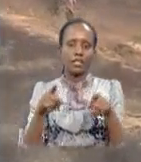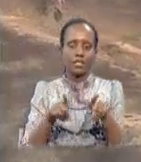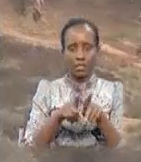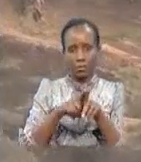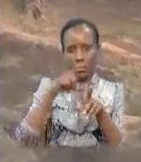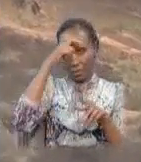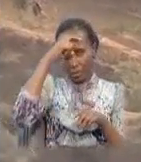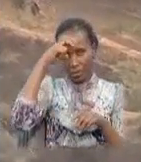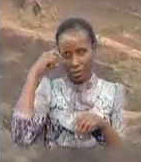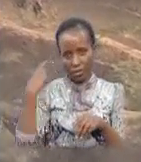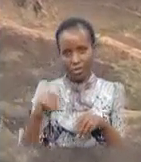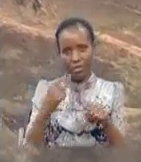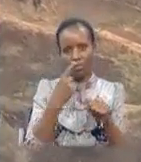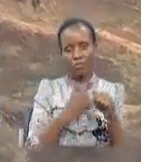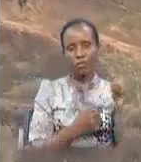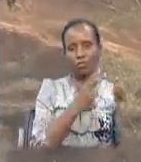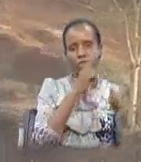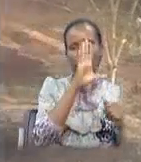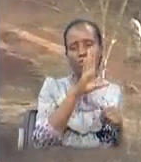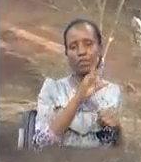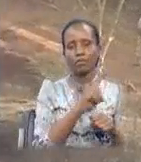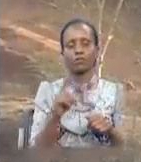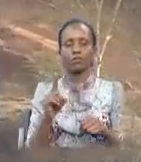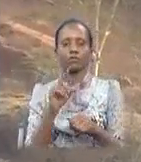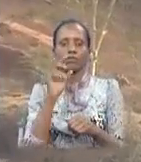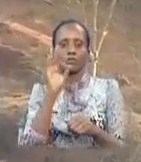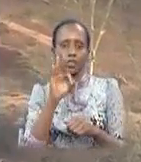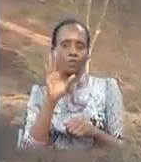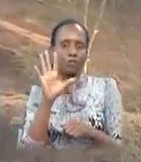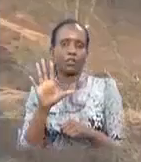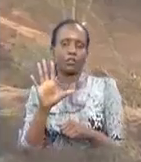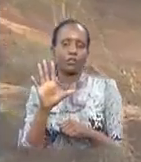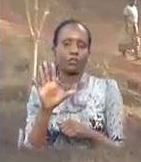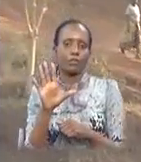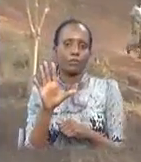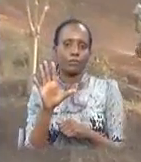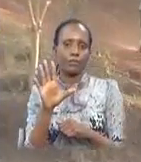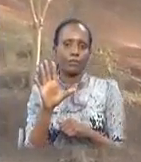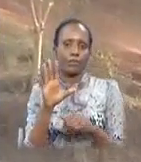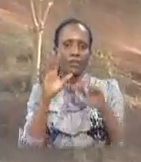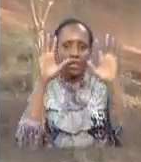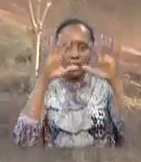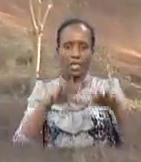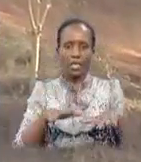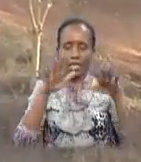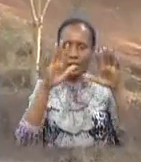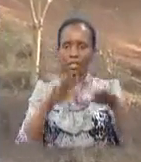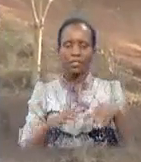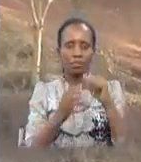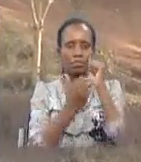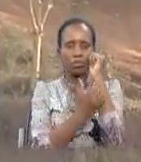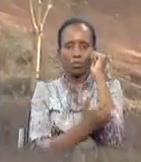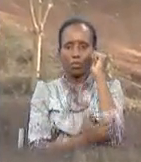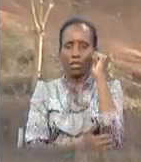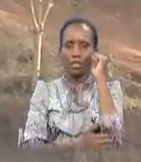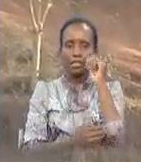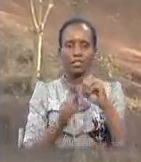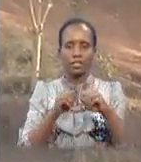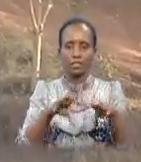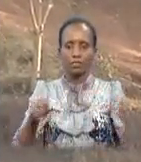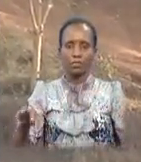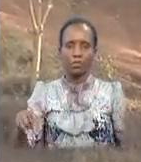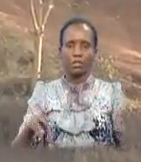high, ranging from 25 degrees to 35 degrees. The rainfall is poorly distributed, such